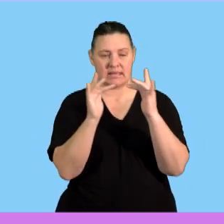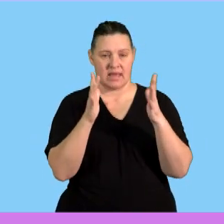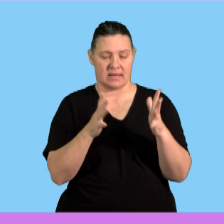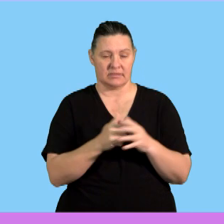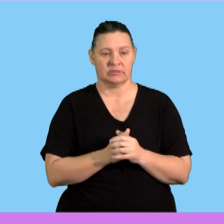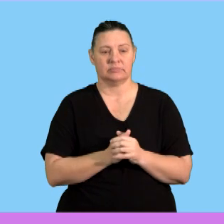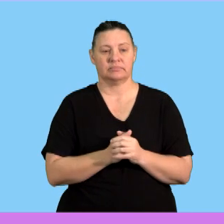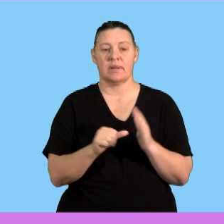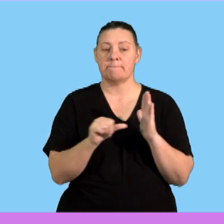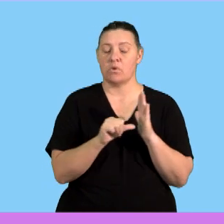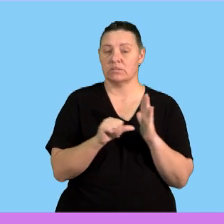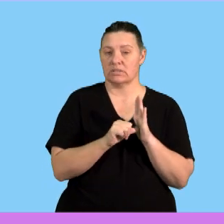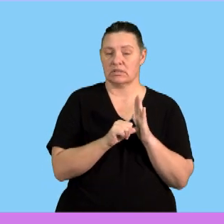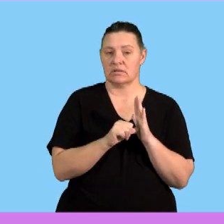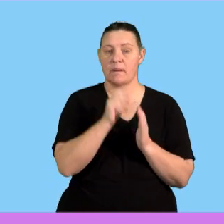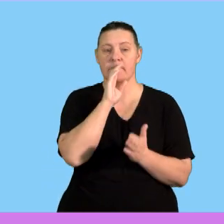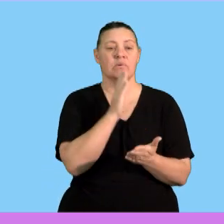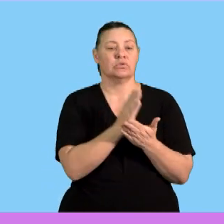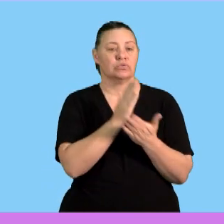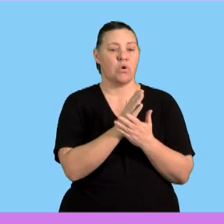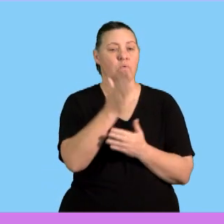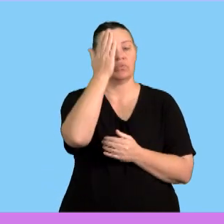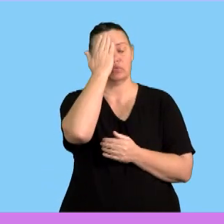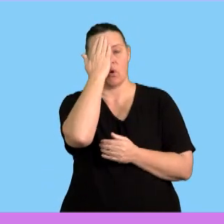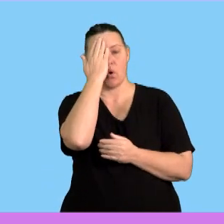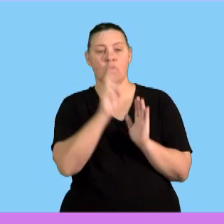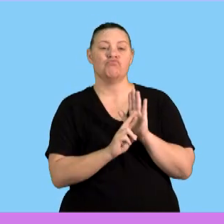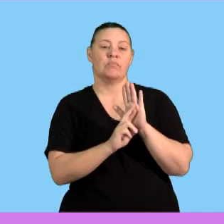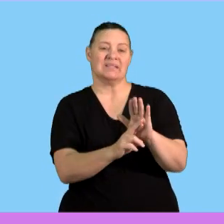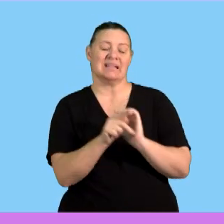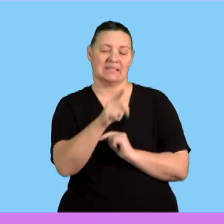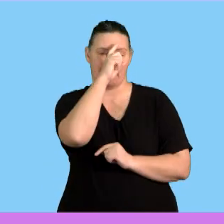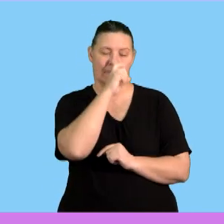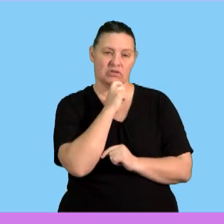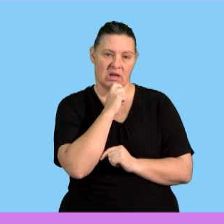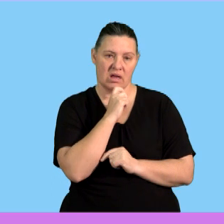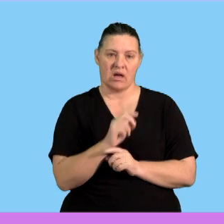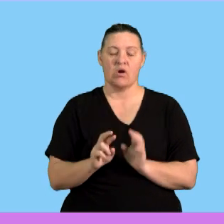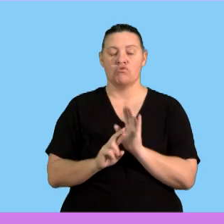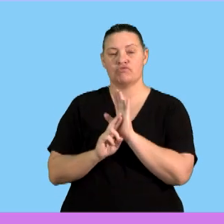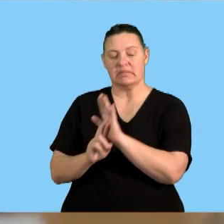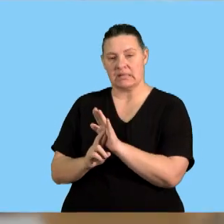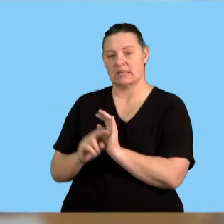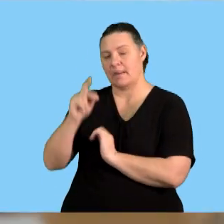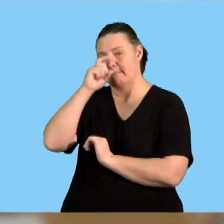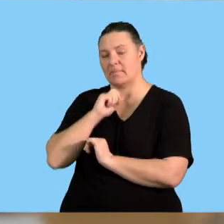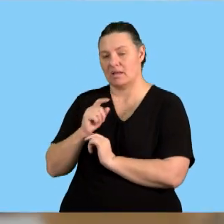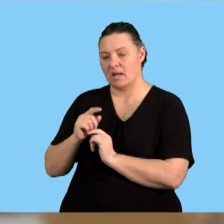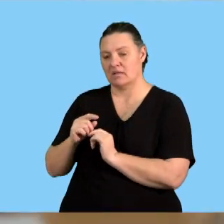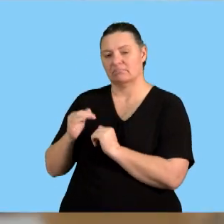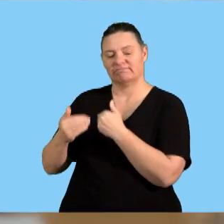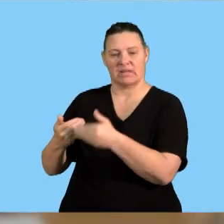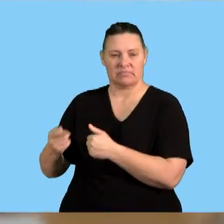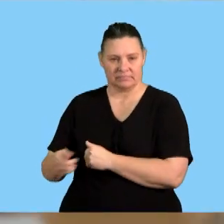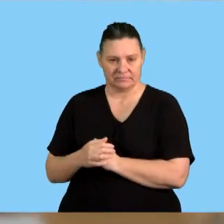table connector, okay? Always important, make sure you know what is represented in the picture, what is represented in the